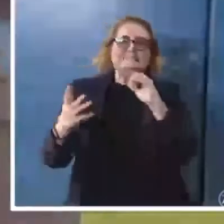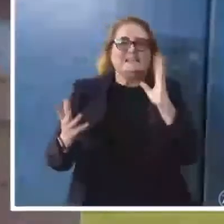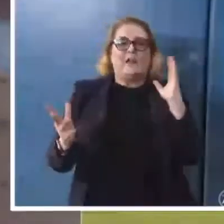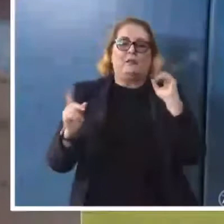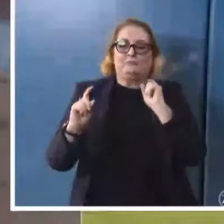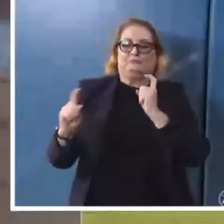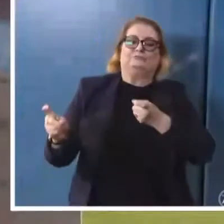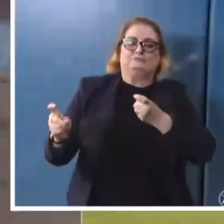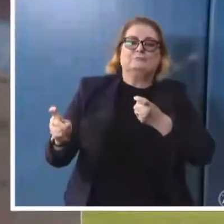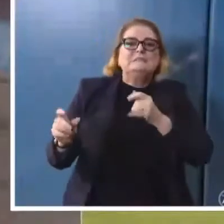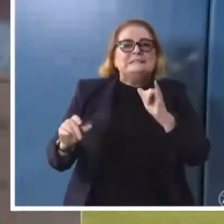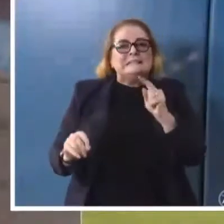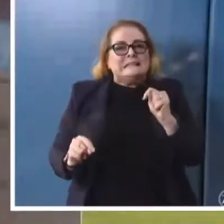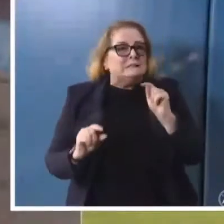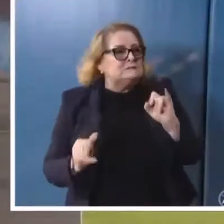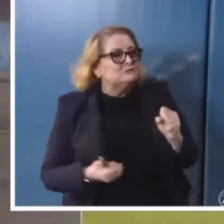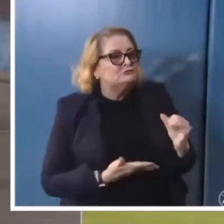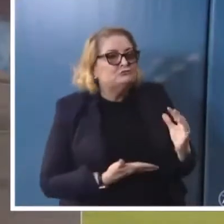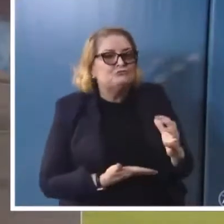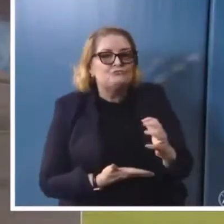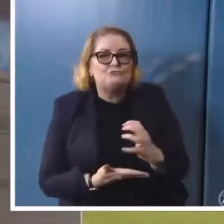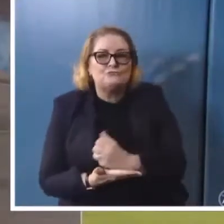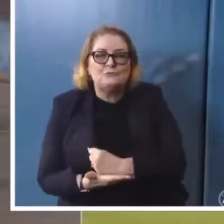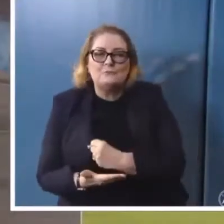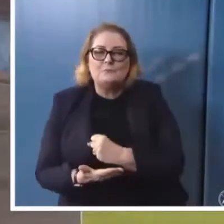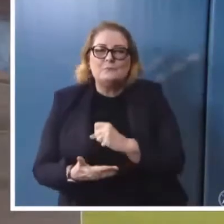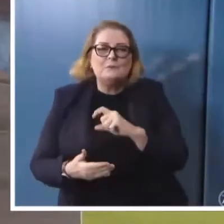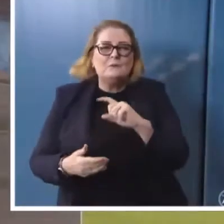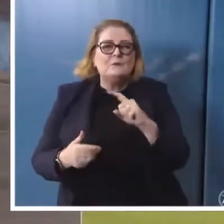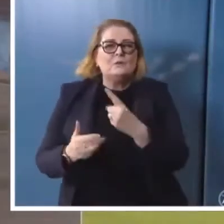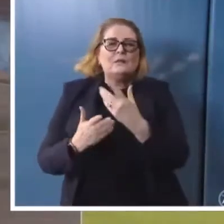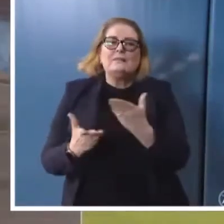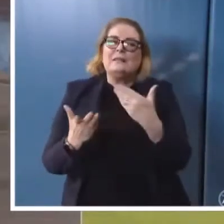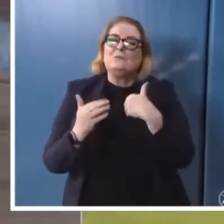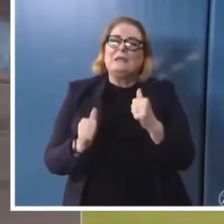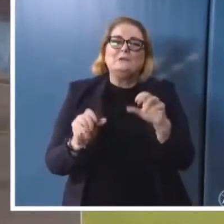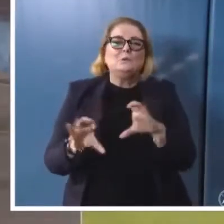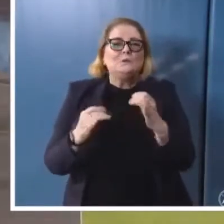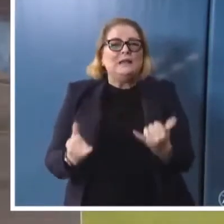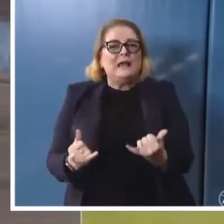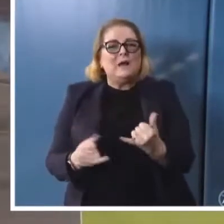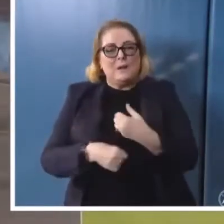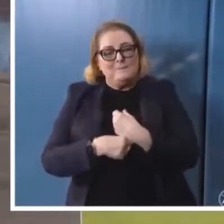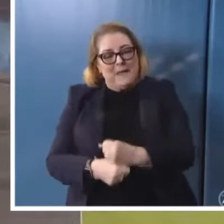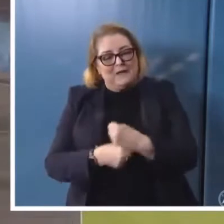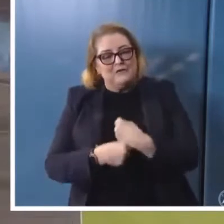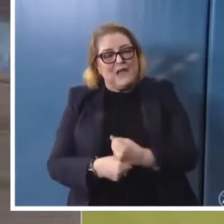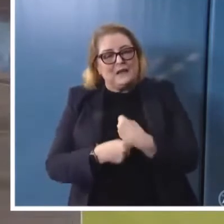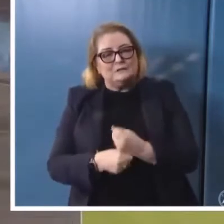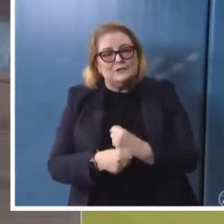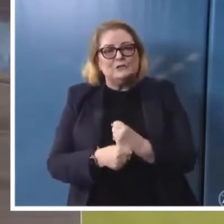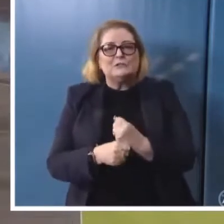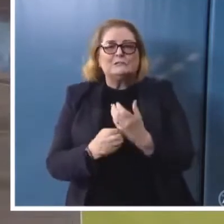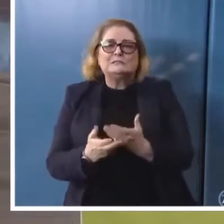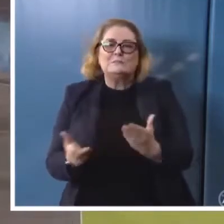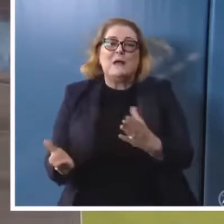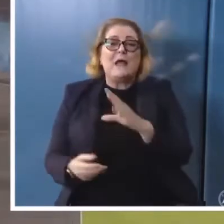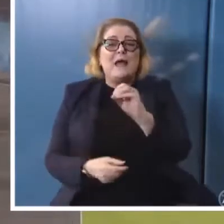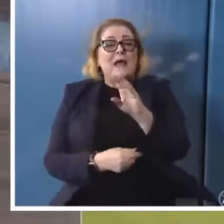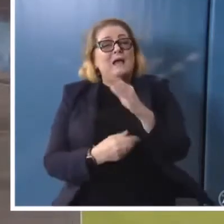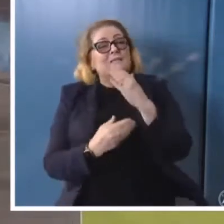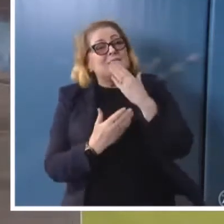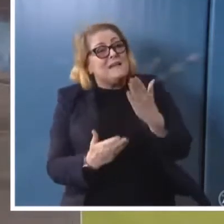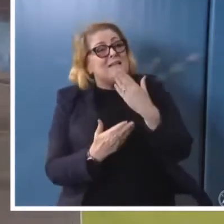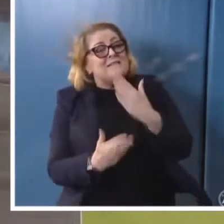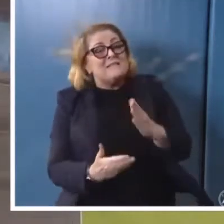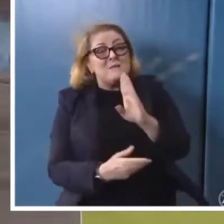a vaccination system where the only constraint now is simply manufactured supply. And thanks to the Biden administration,